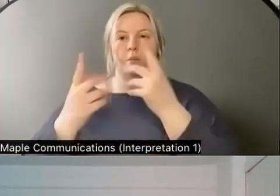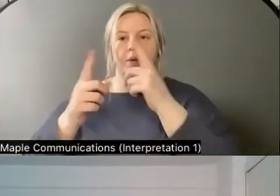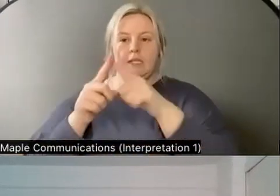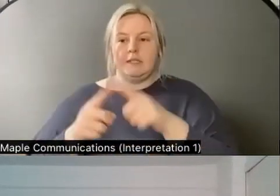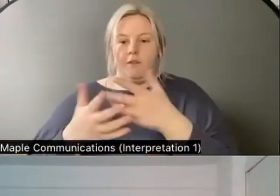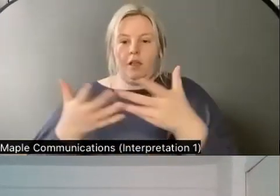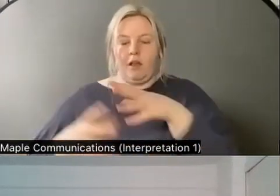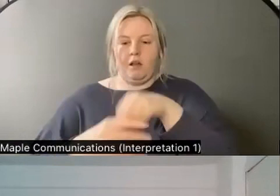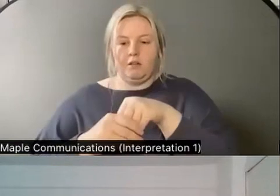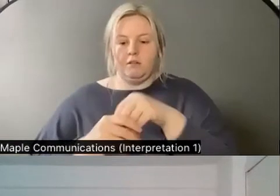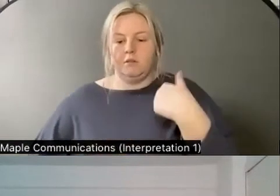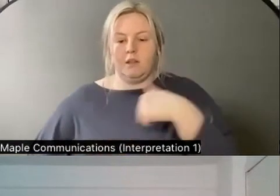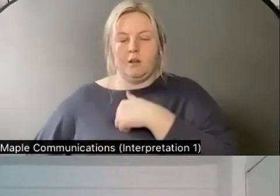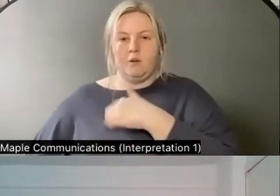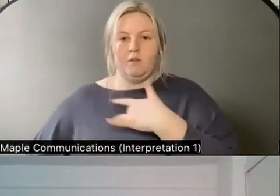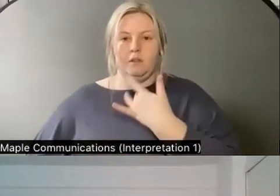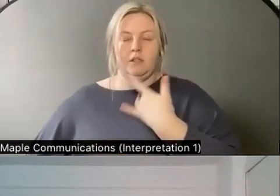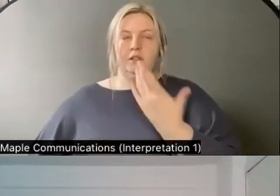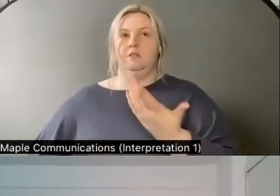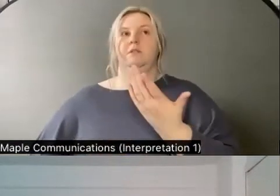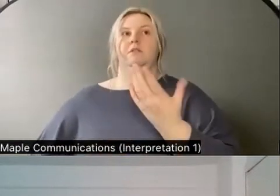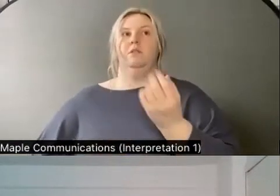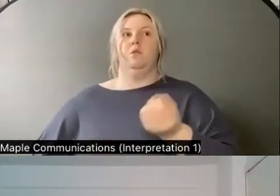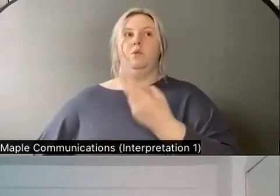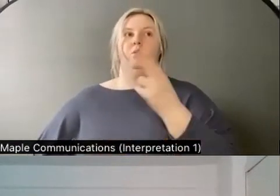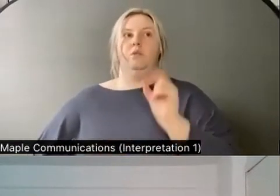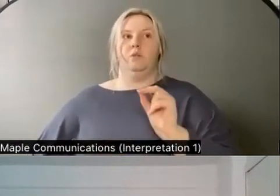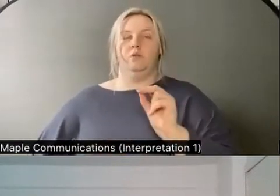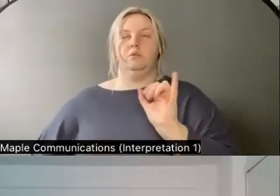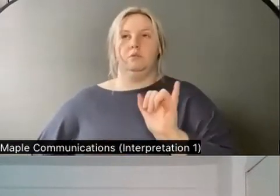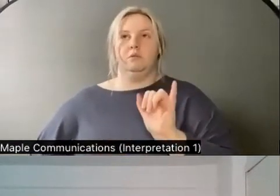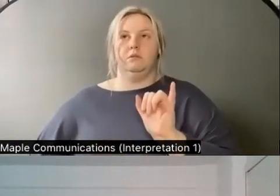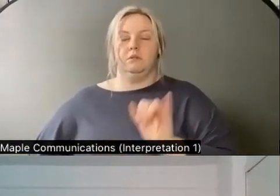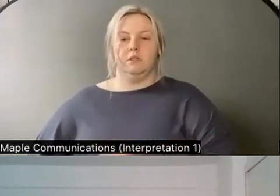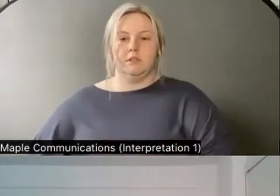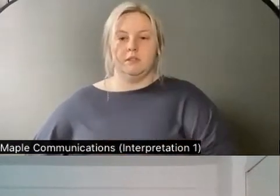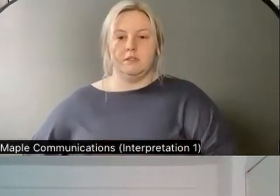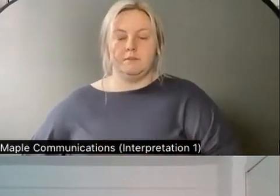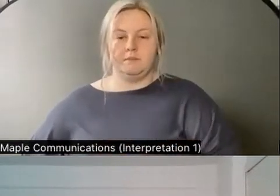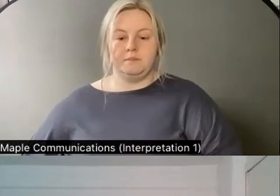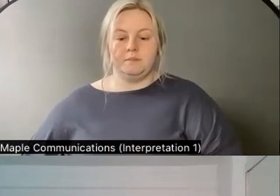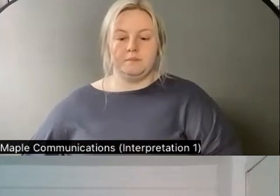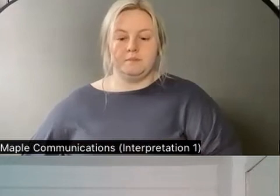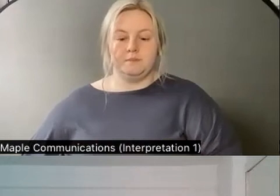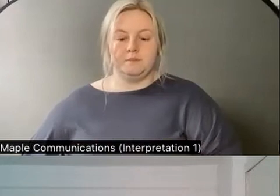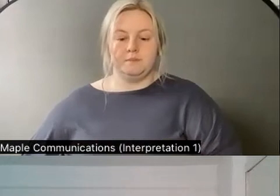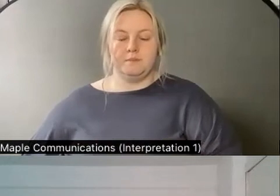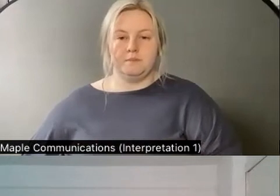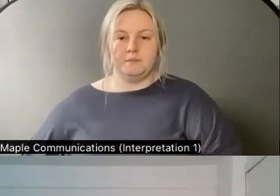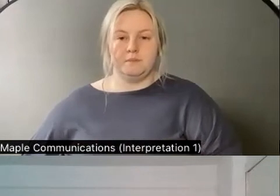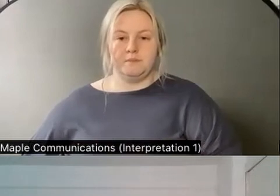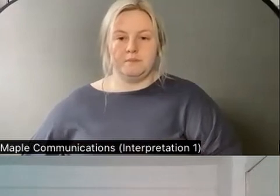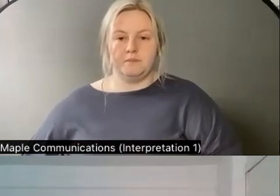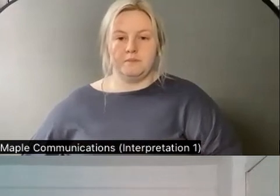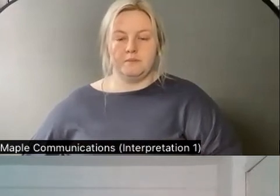that we immediately go, oh no, about, and that abled professionals